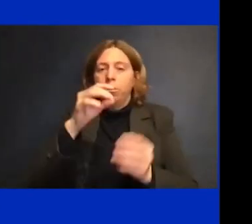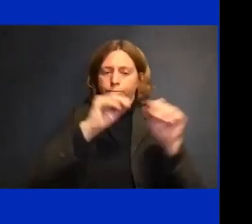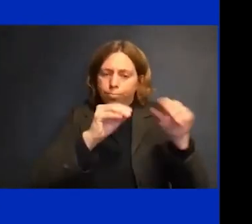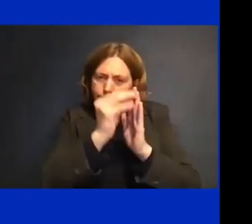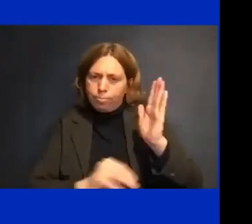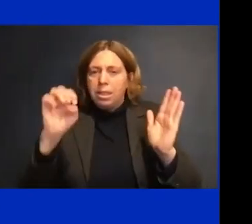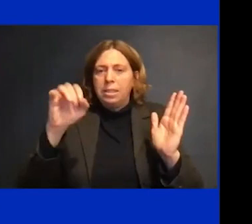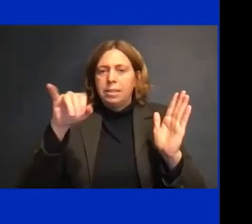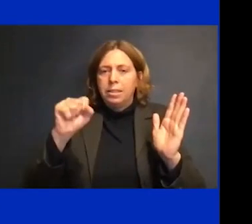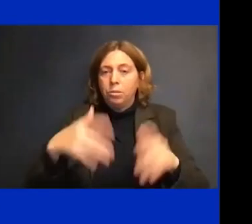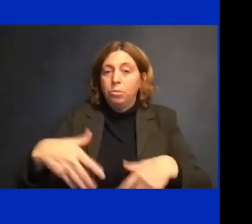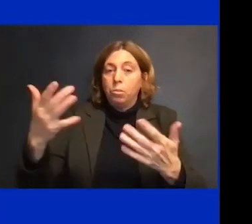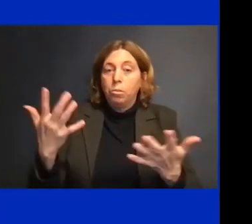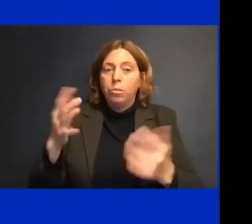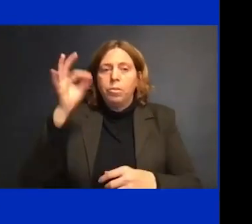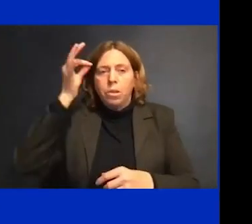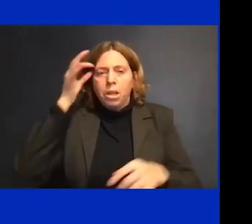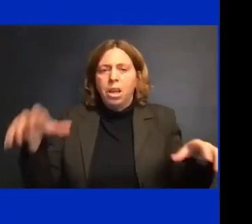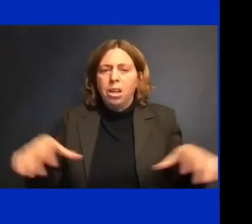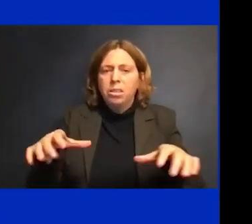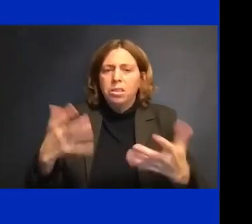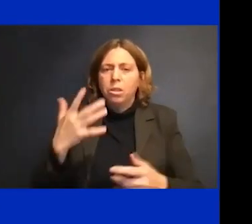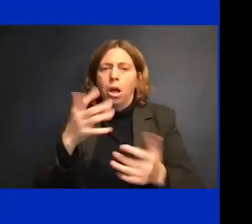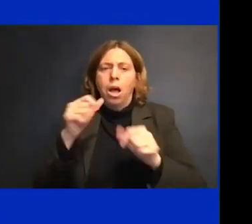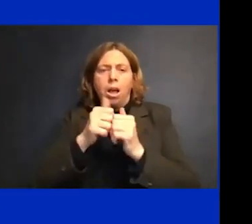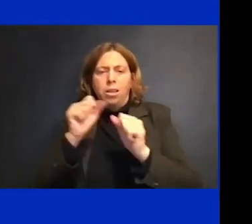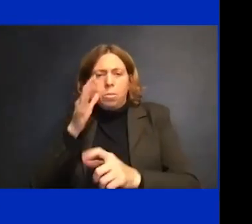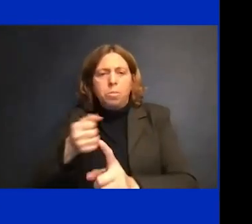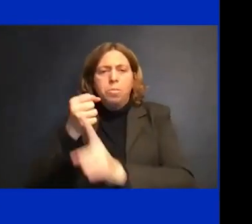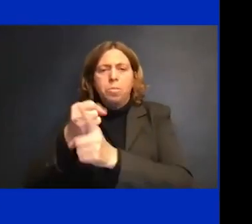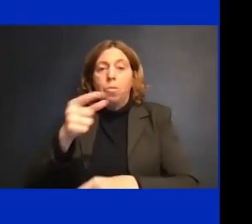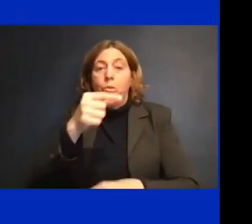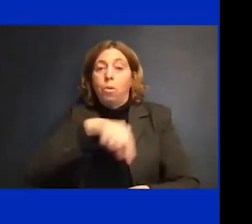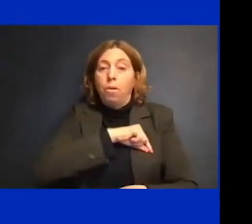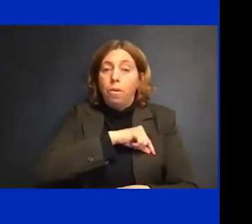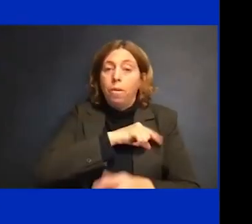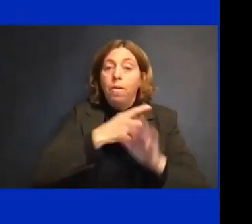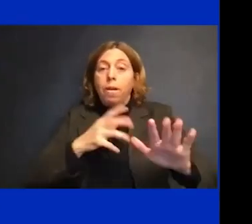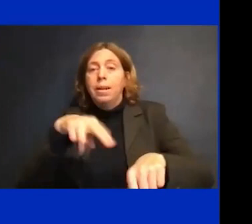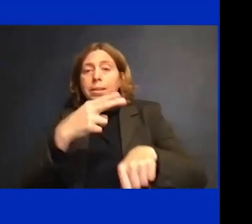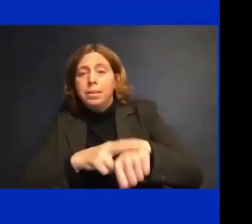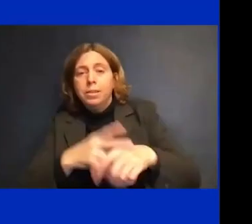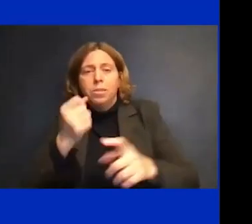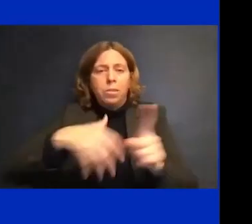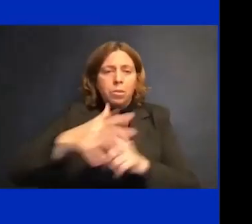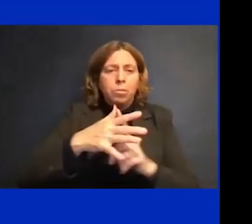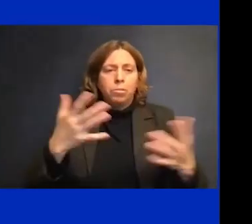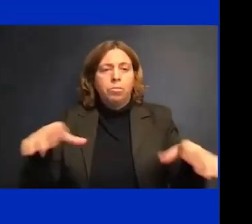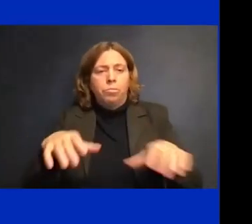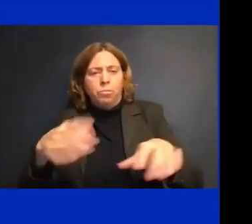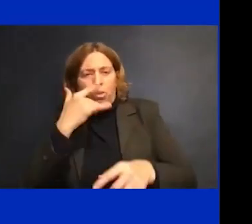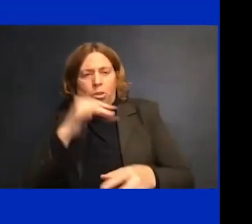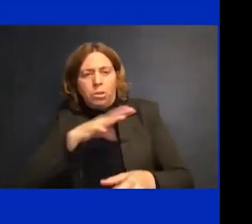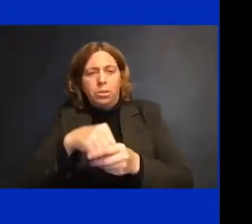if a proposed federal action may significantly affect the quality of the natural or built environment. An EIS is